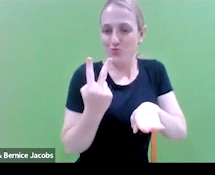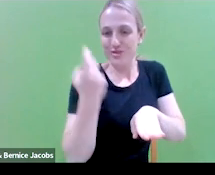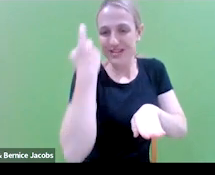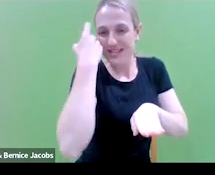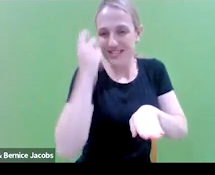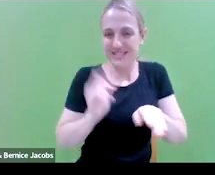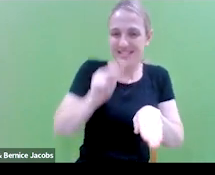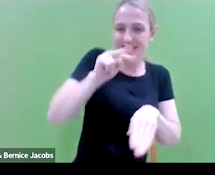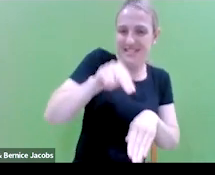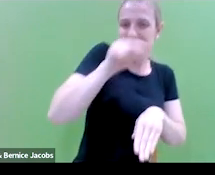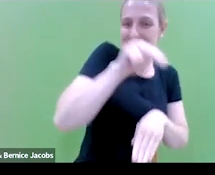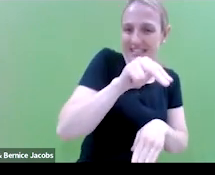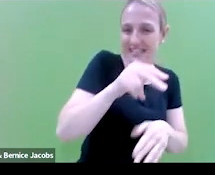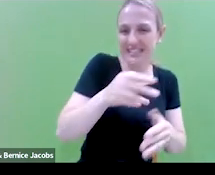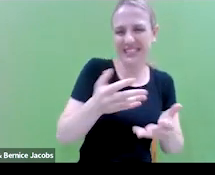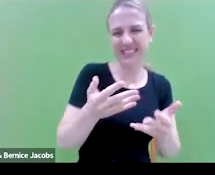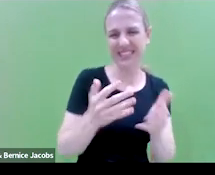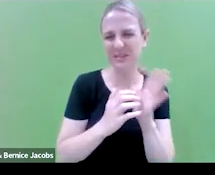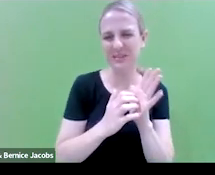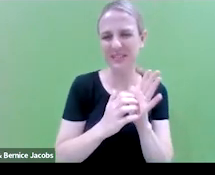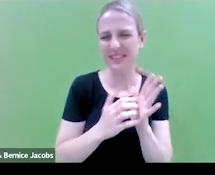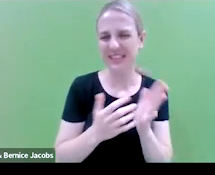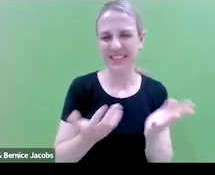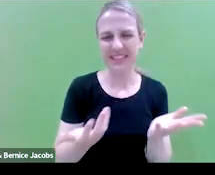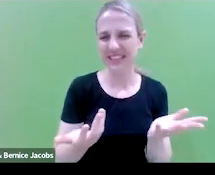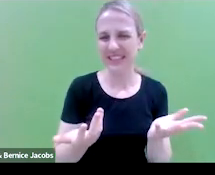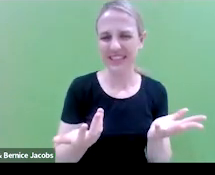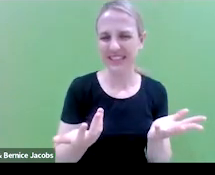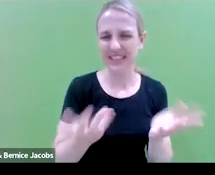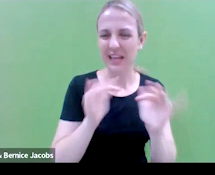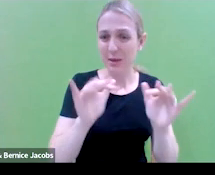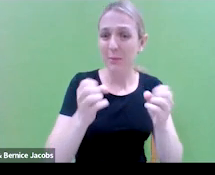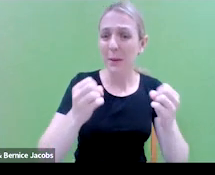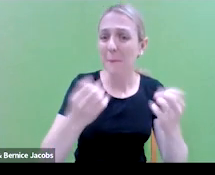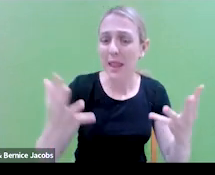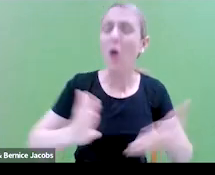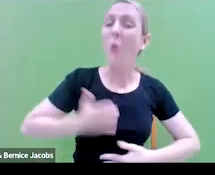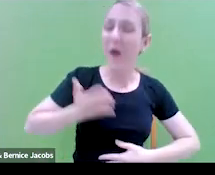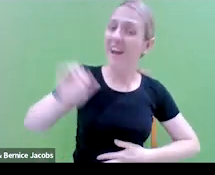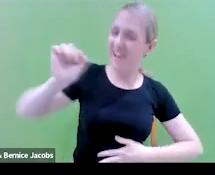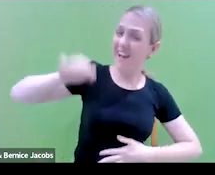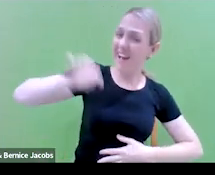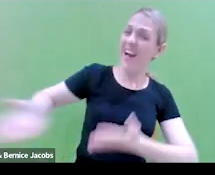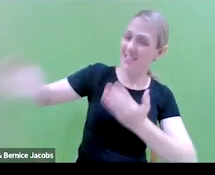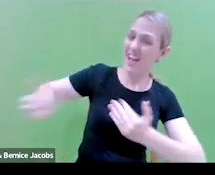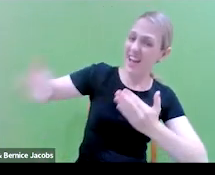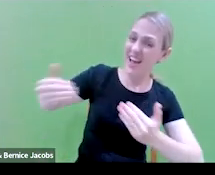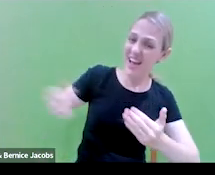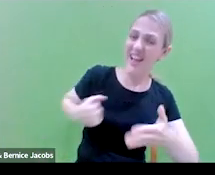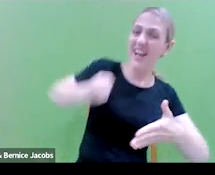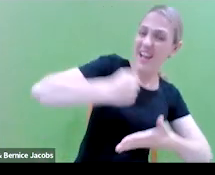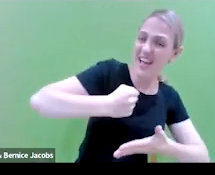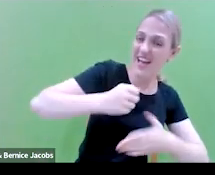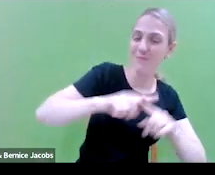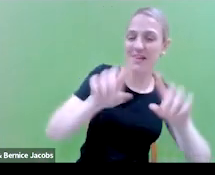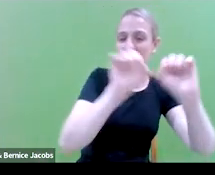You know, for example, it's everyone seems to be open to employing people with disabilities, but the systems in place